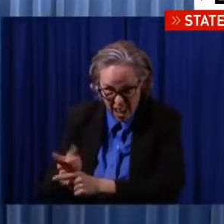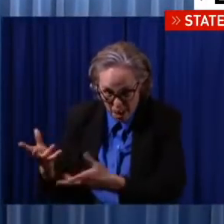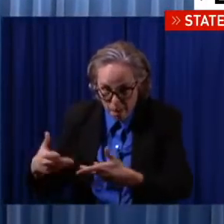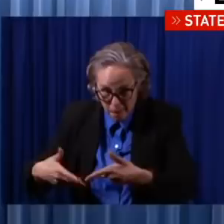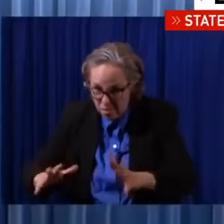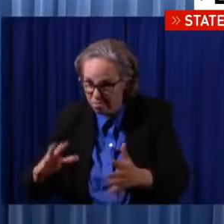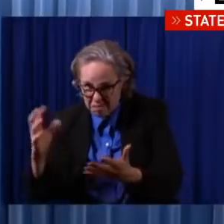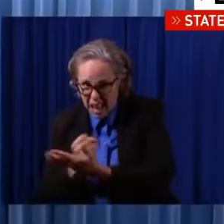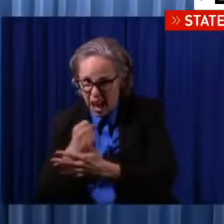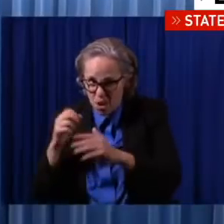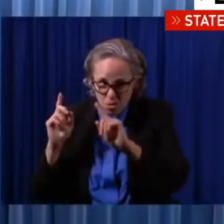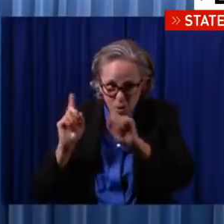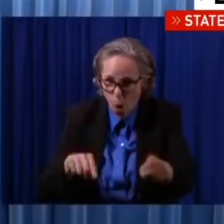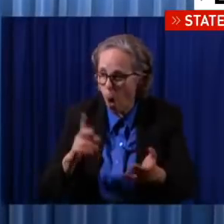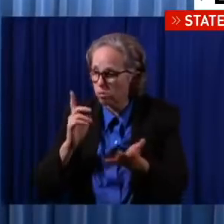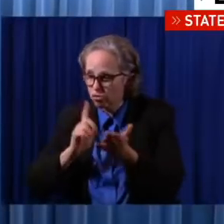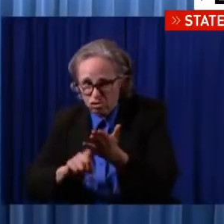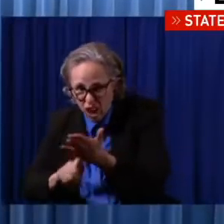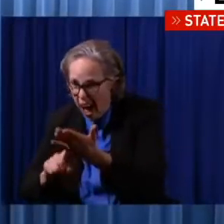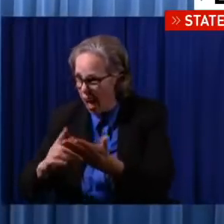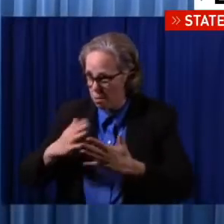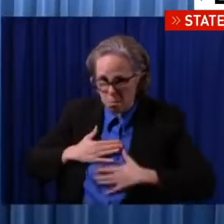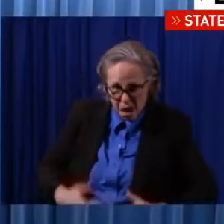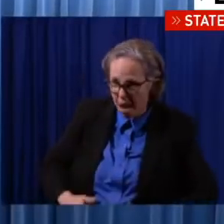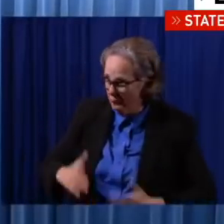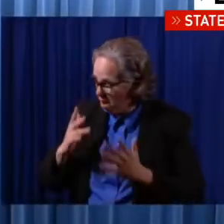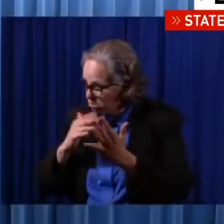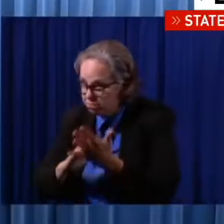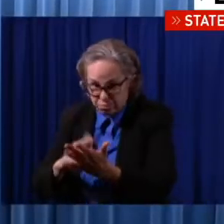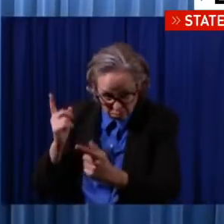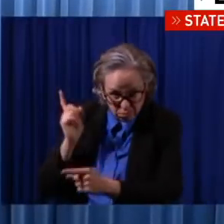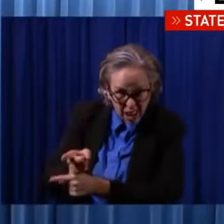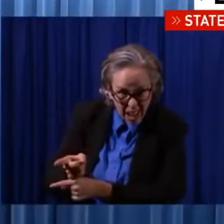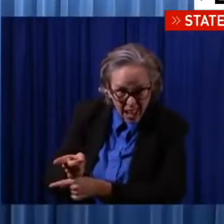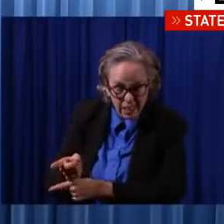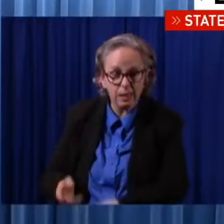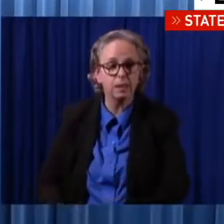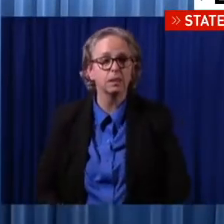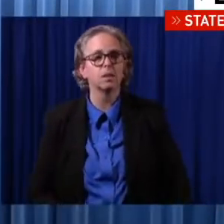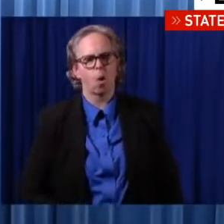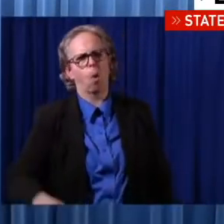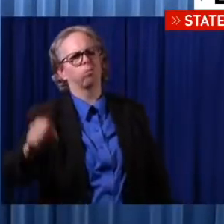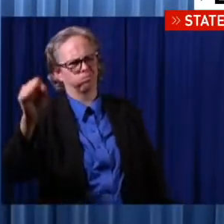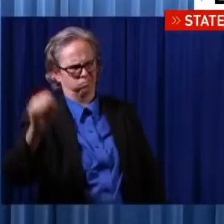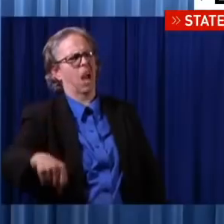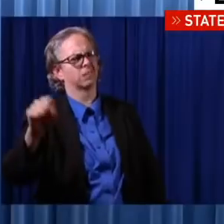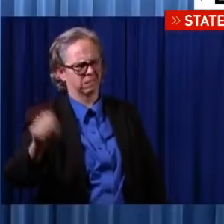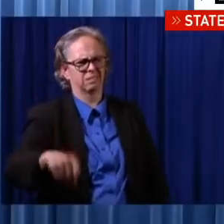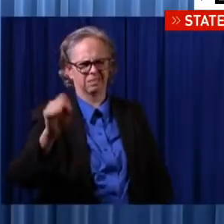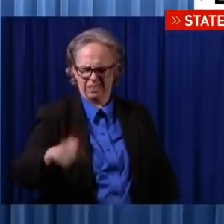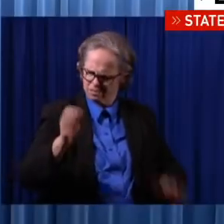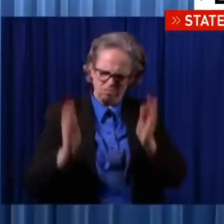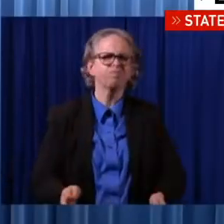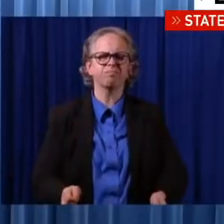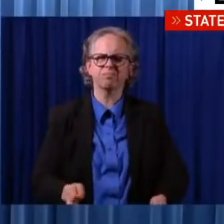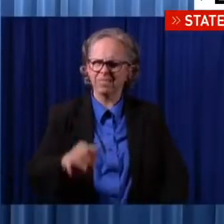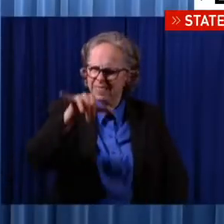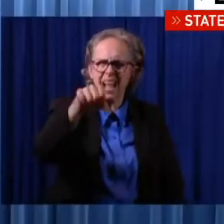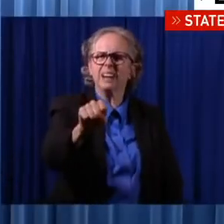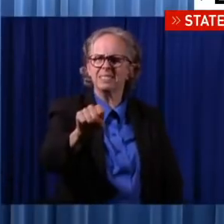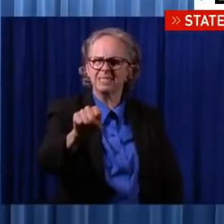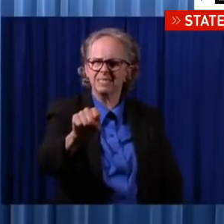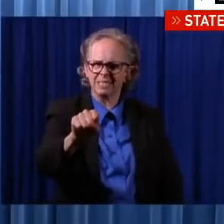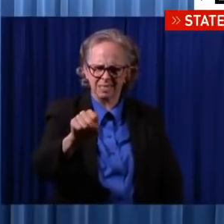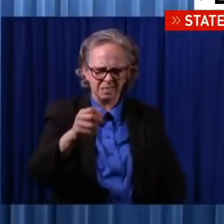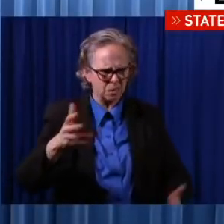get your checkup, whatever you need to have done. Absolutely. We are here. We're here to take care of